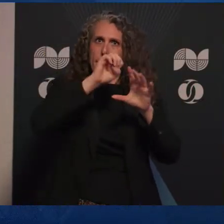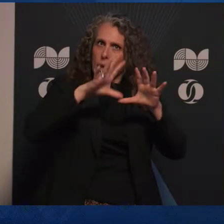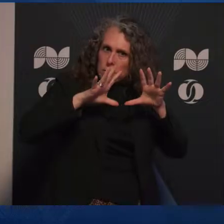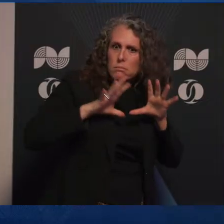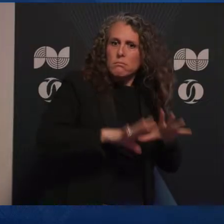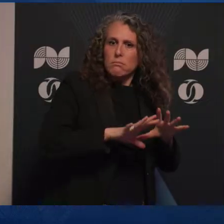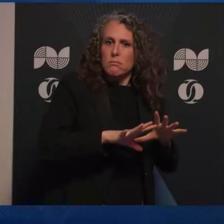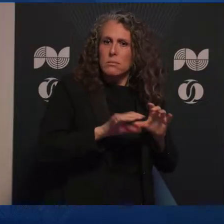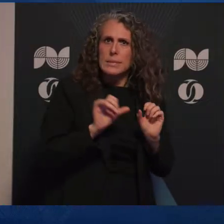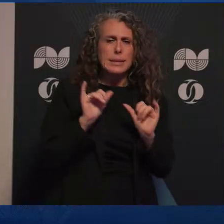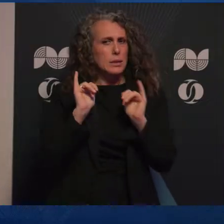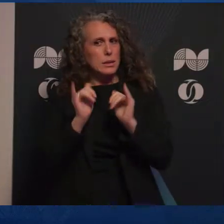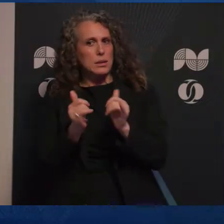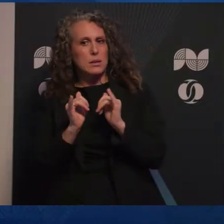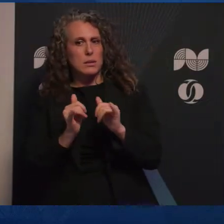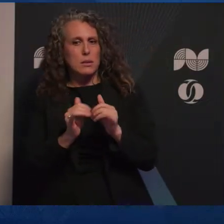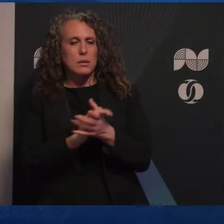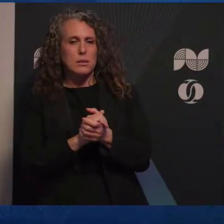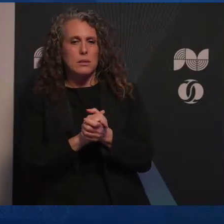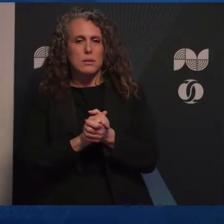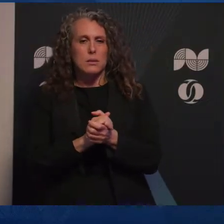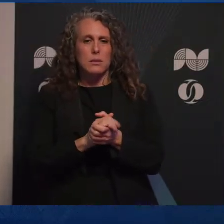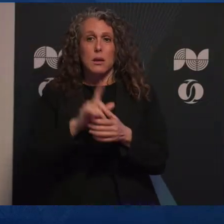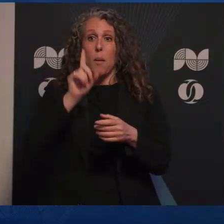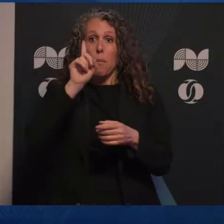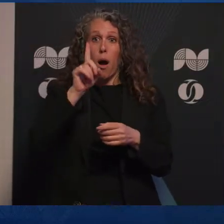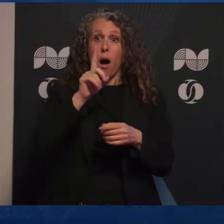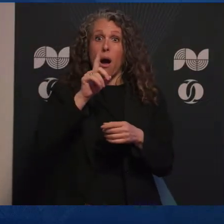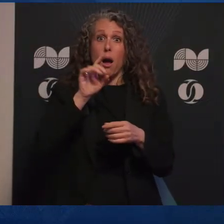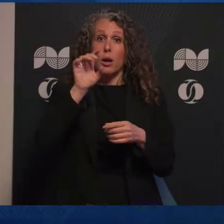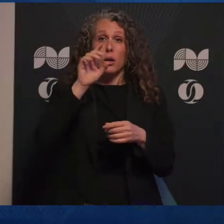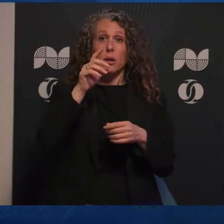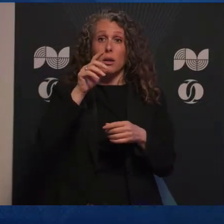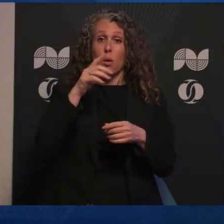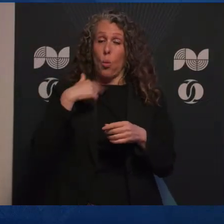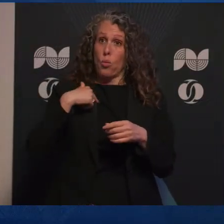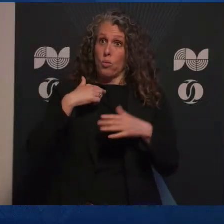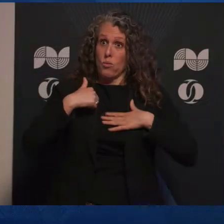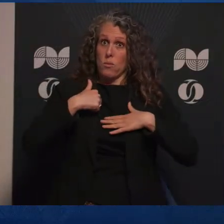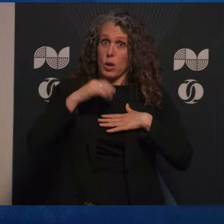but it is possible that in order to maintain the competitiveness of this industry,